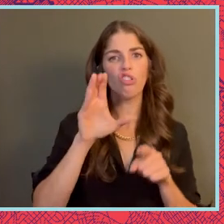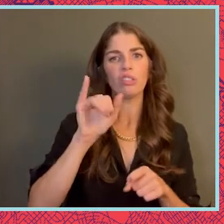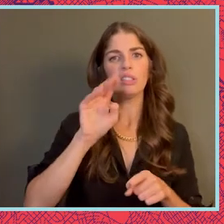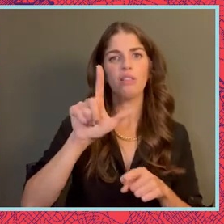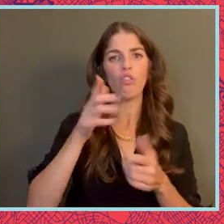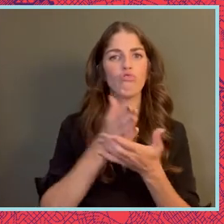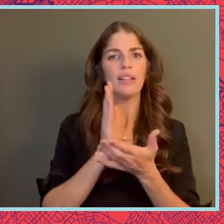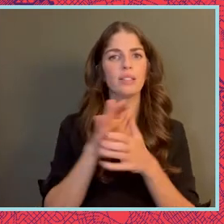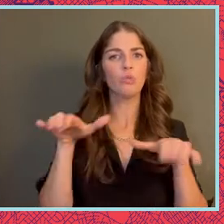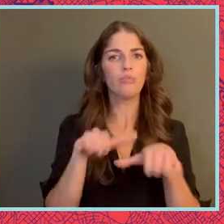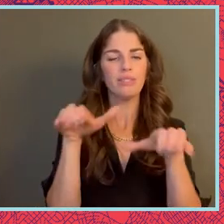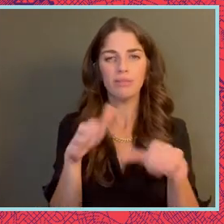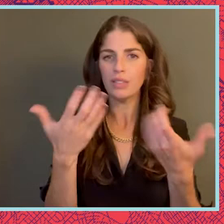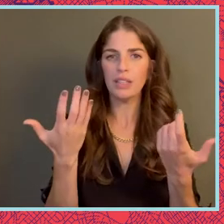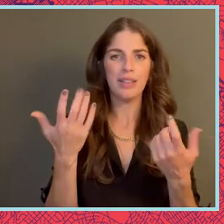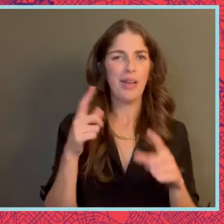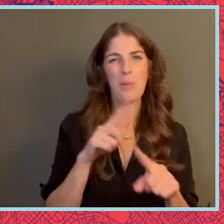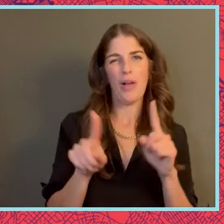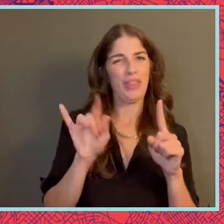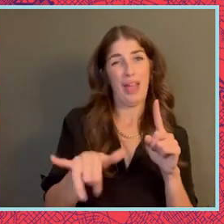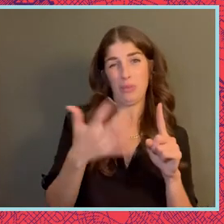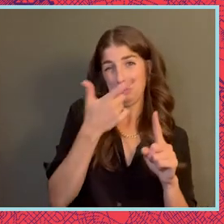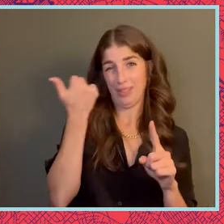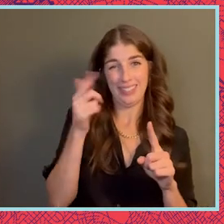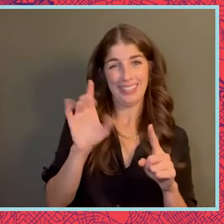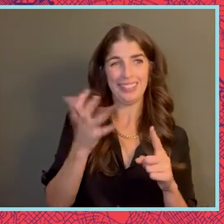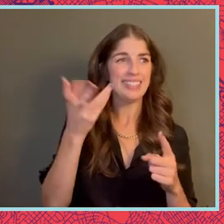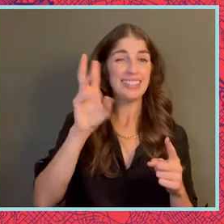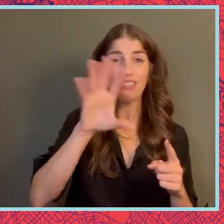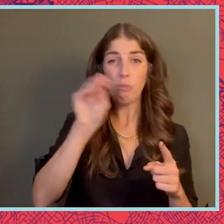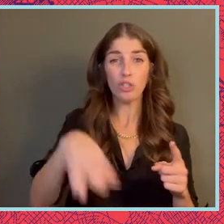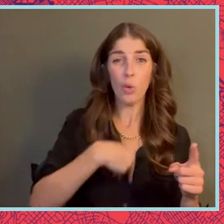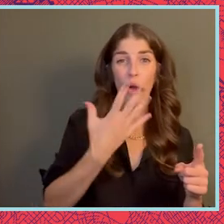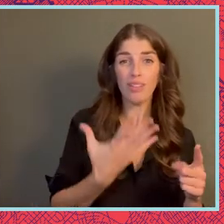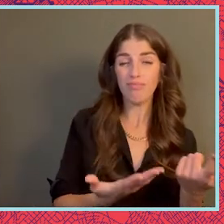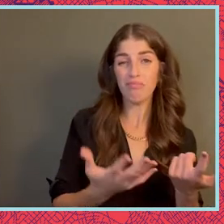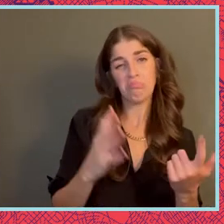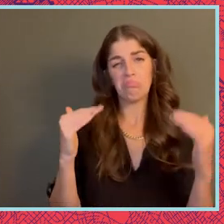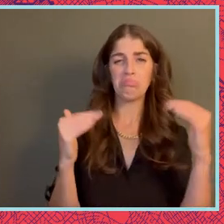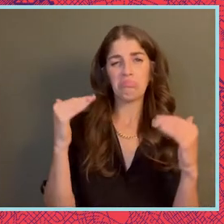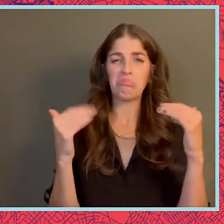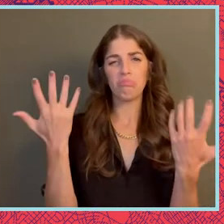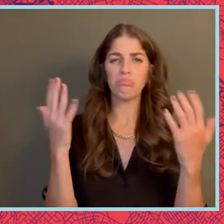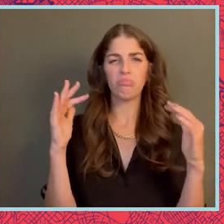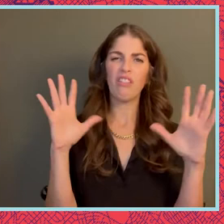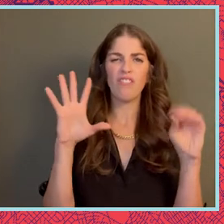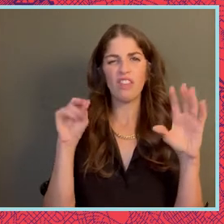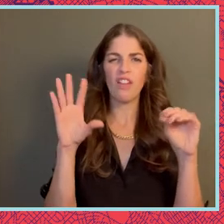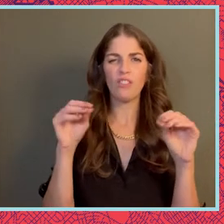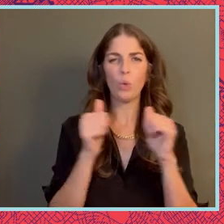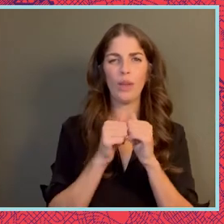traction during the civil rights movement. But at the time, that was primarily because D.C. was 65% white and it was fairly even